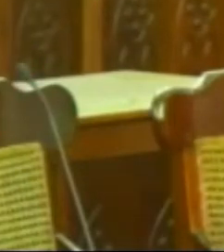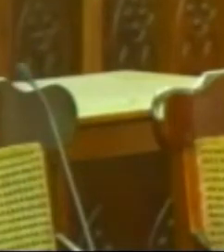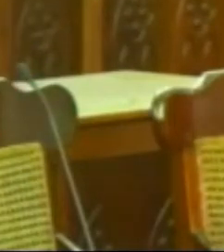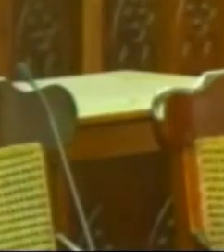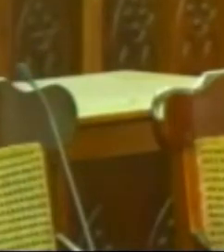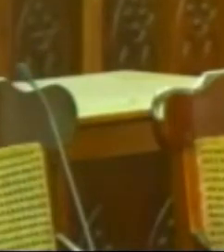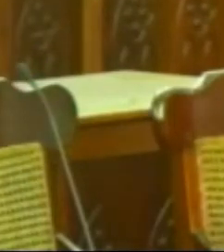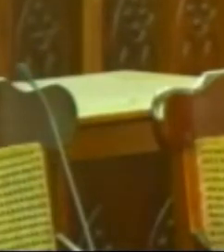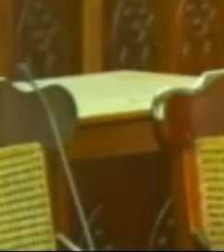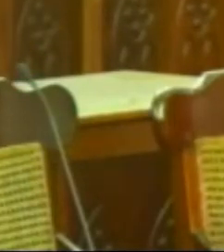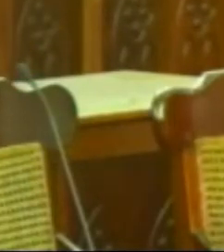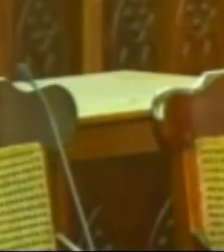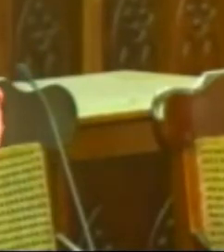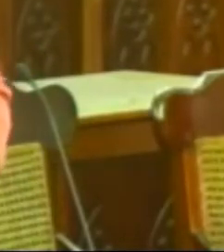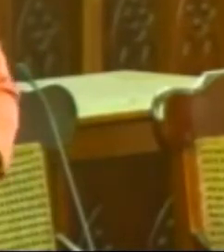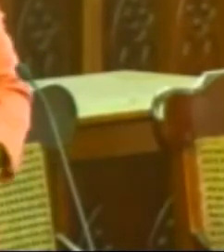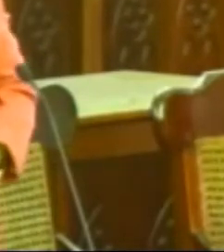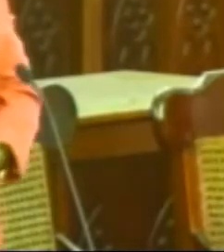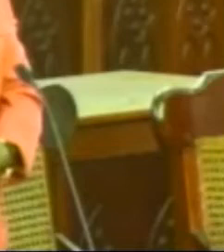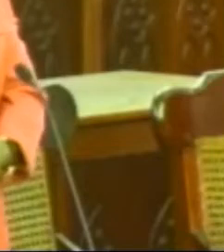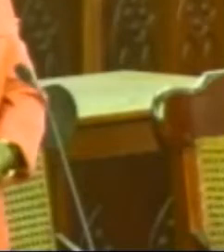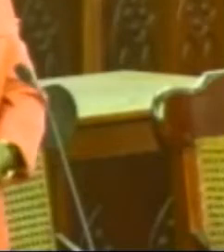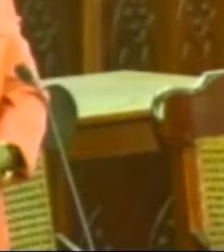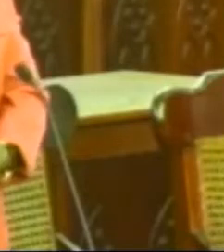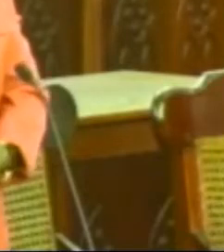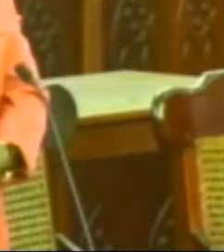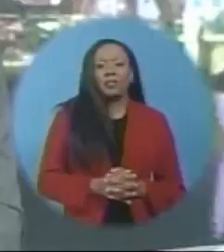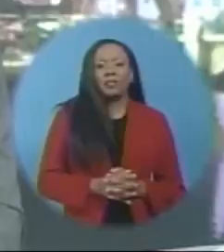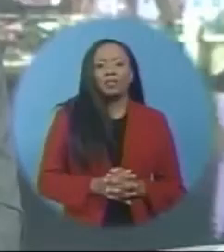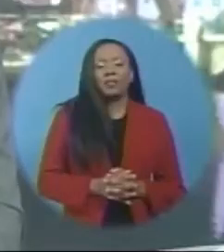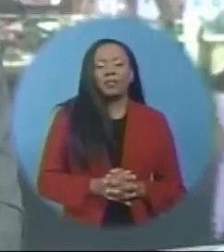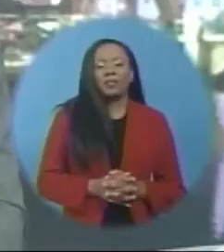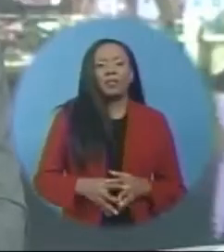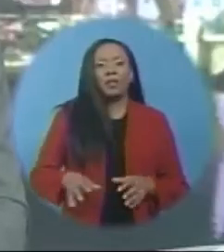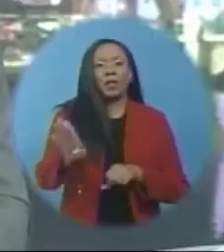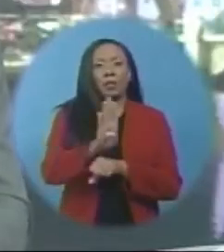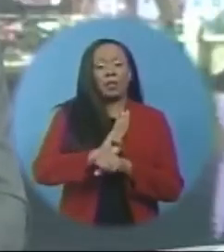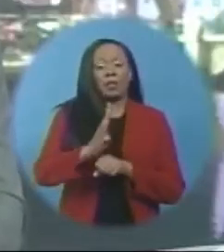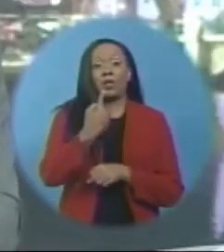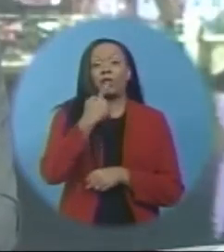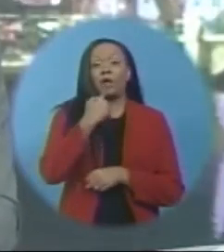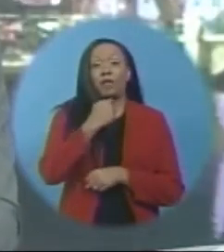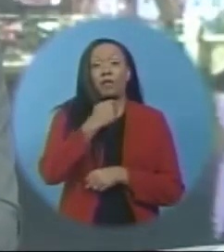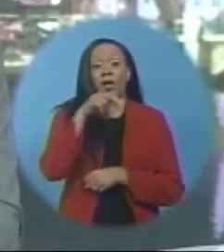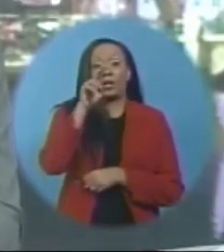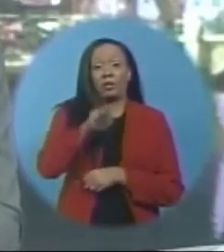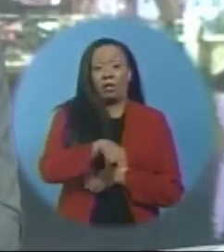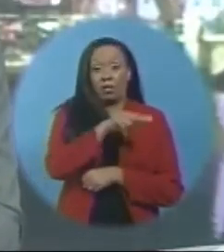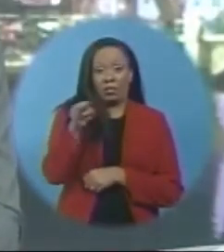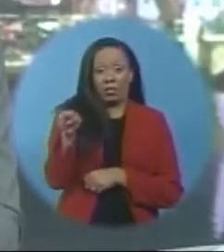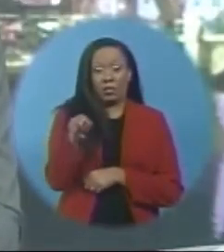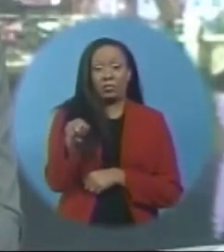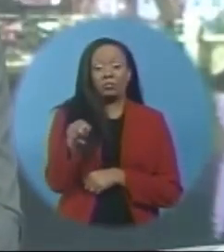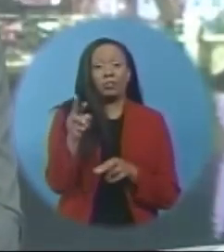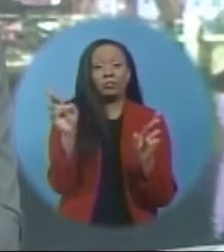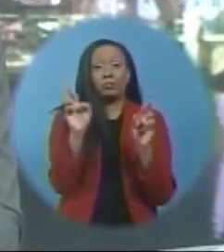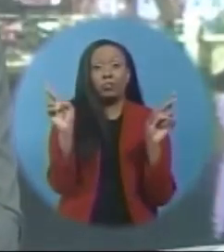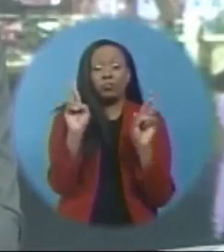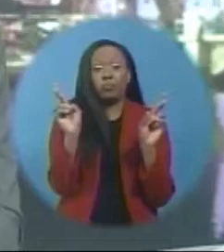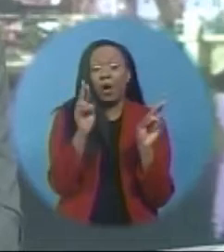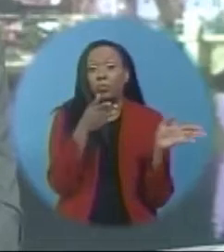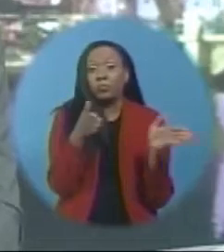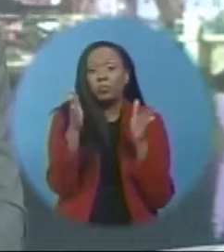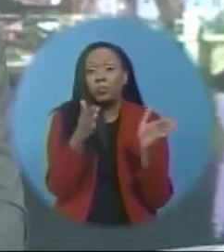sir, are also causing very serious accidents. The Barbados Red Cross is preparing to send off its